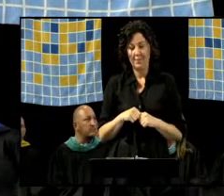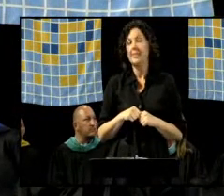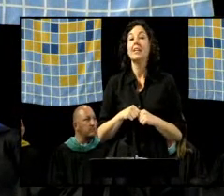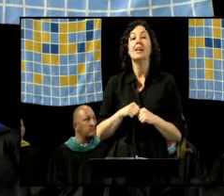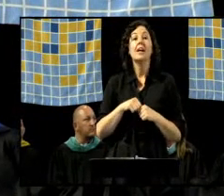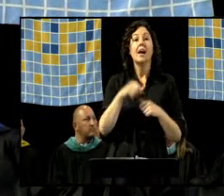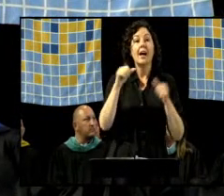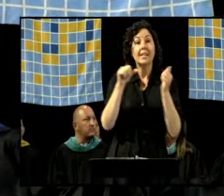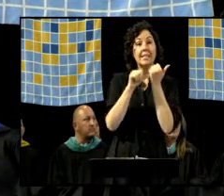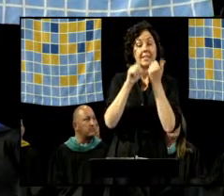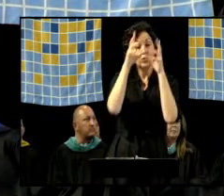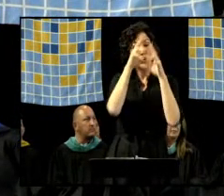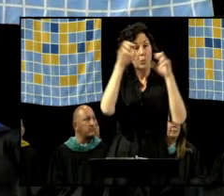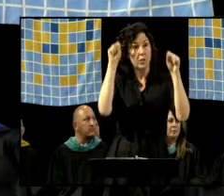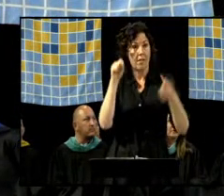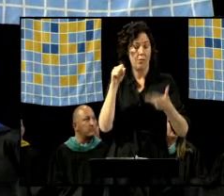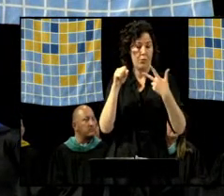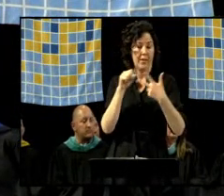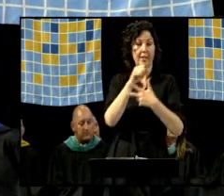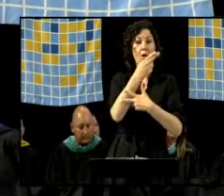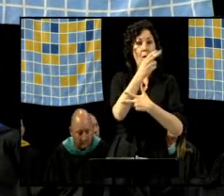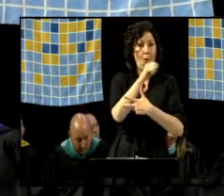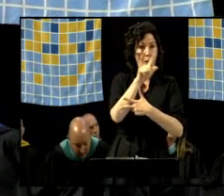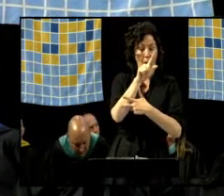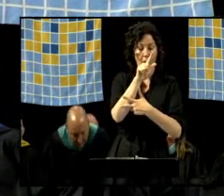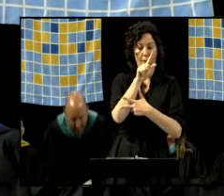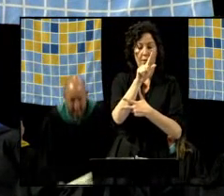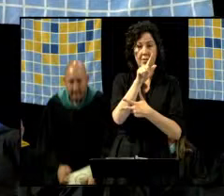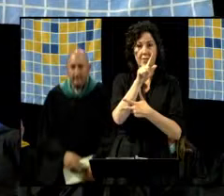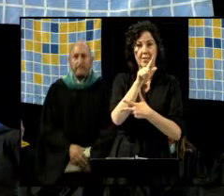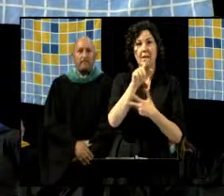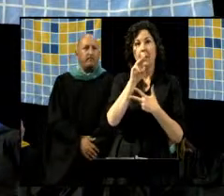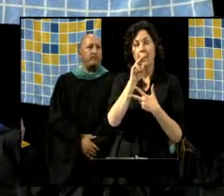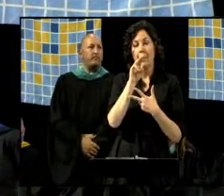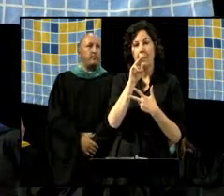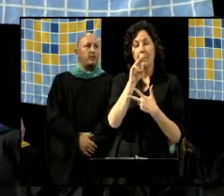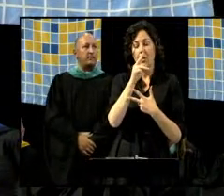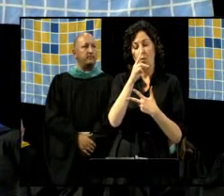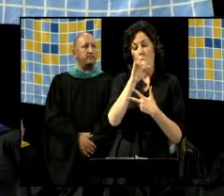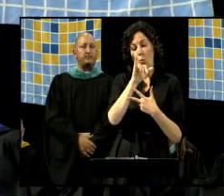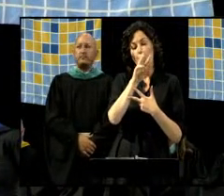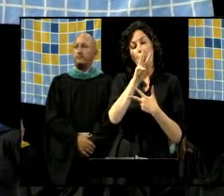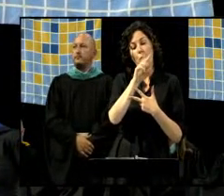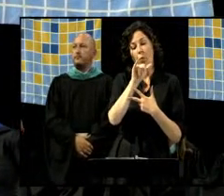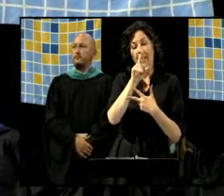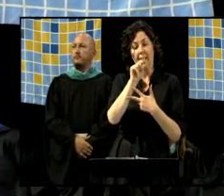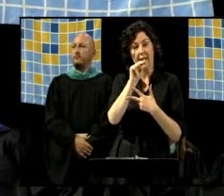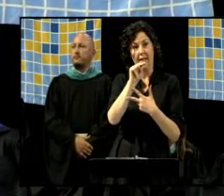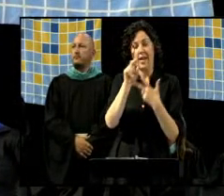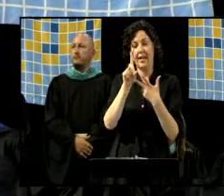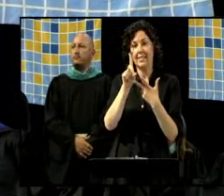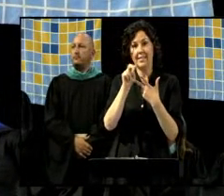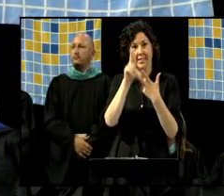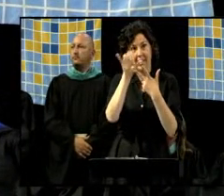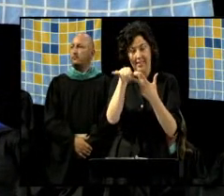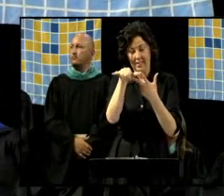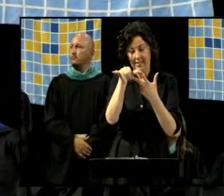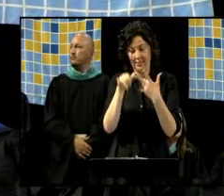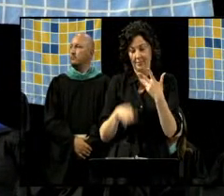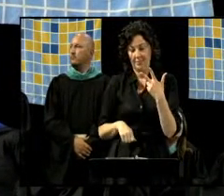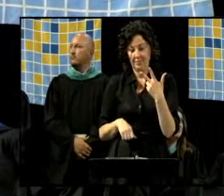Assistant Superintendents, Mr. Greg Hall, Mrs. Michelle Wynn, and Mr. Brian Denny.